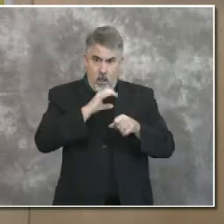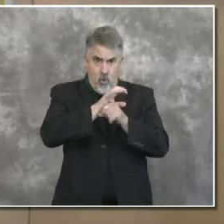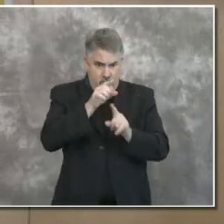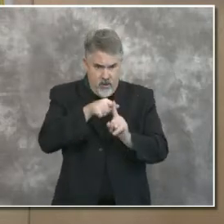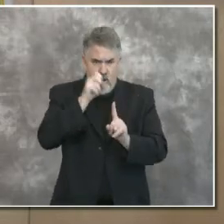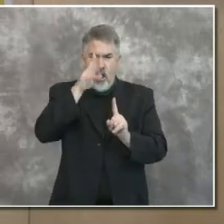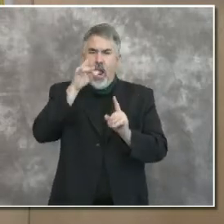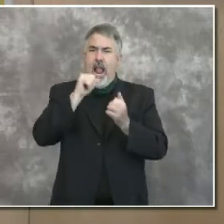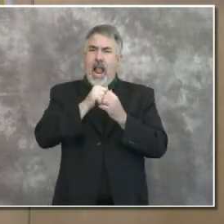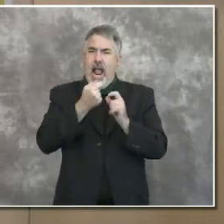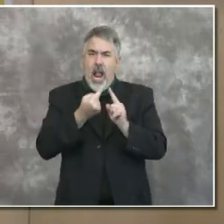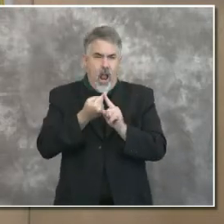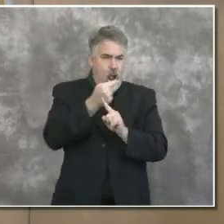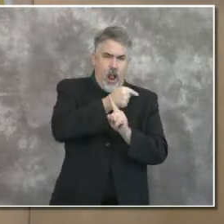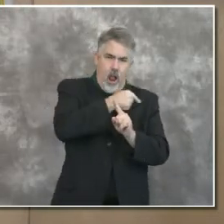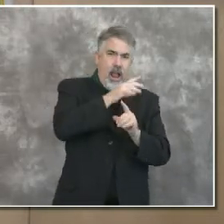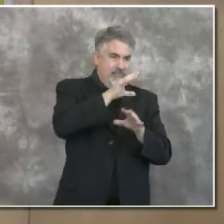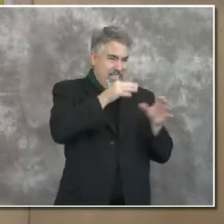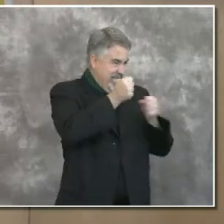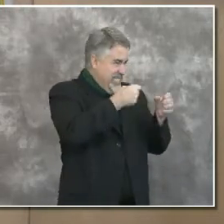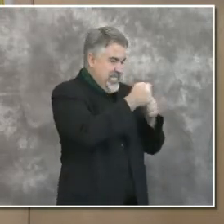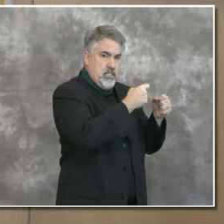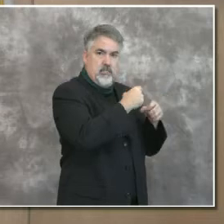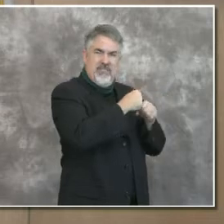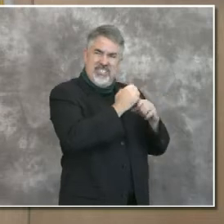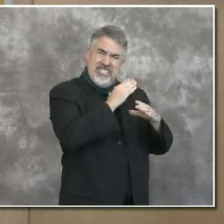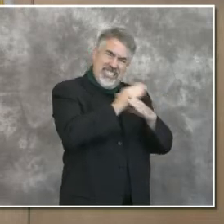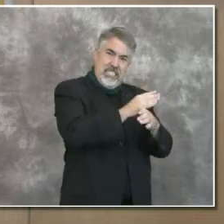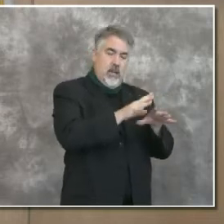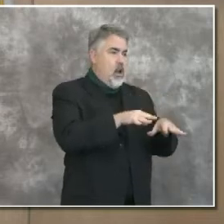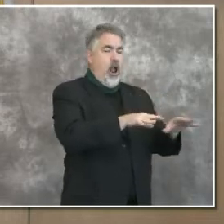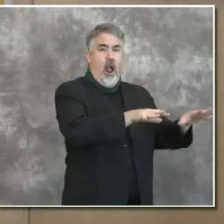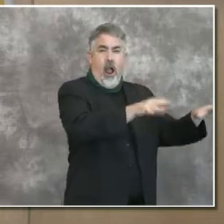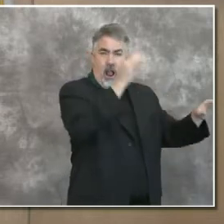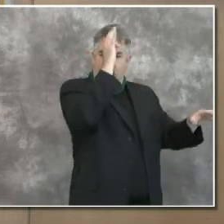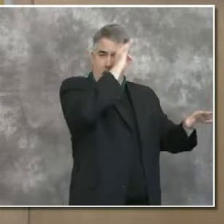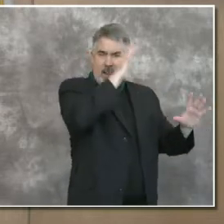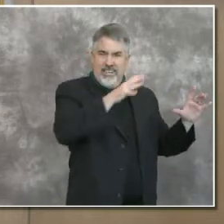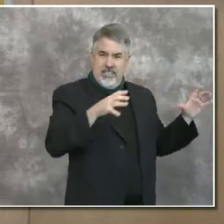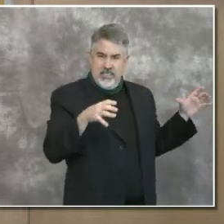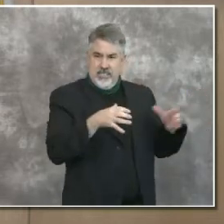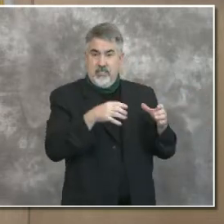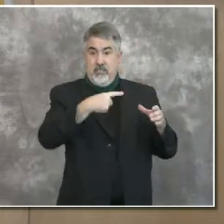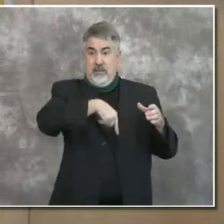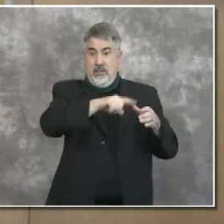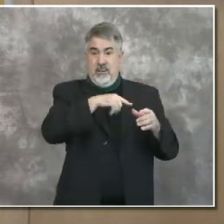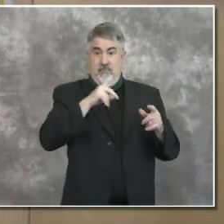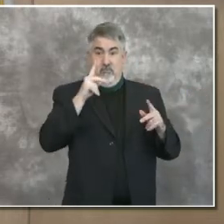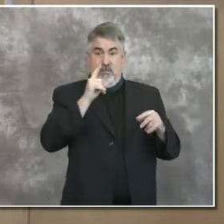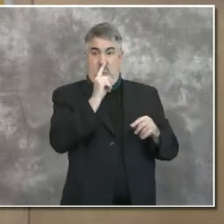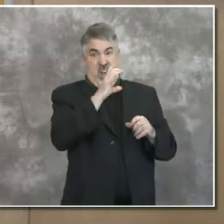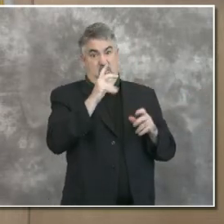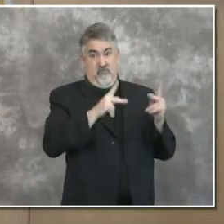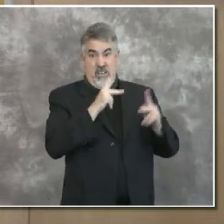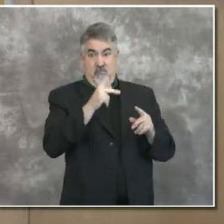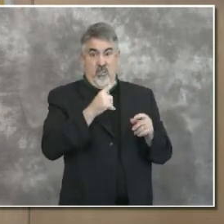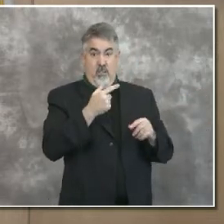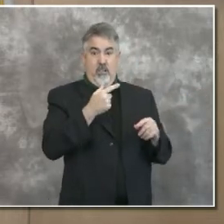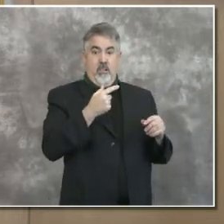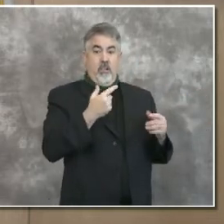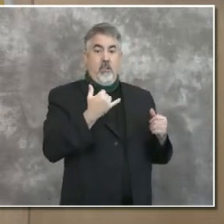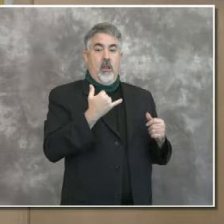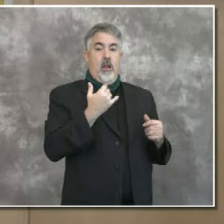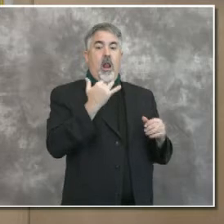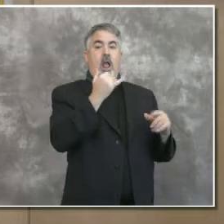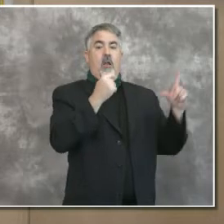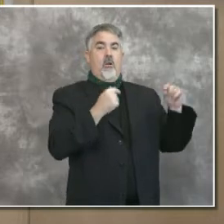The number of tracers has surpassed 100, and 20 this week are being added. These are our disease